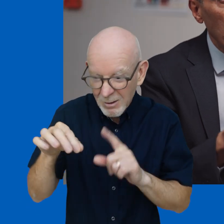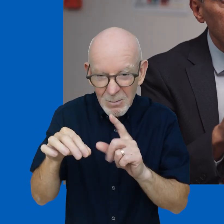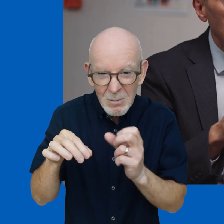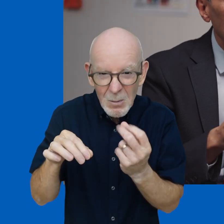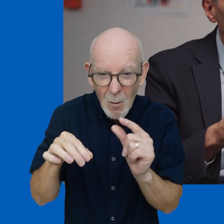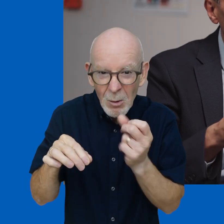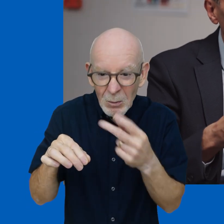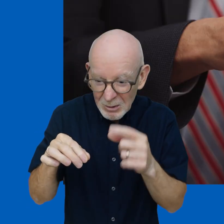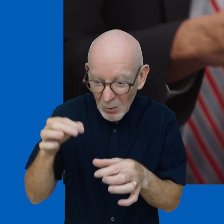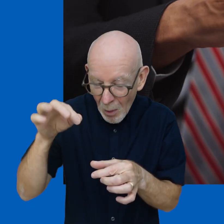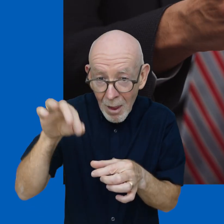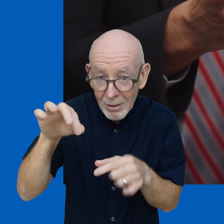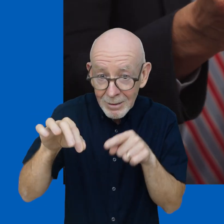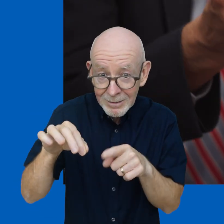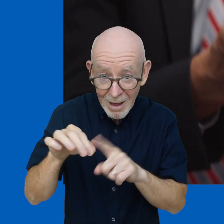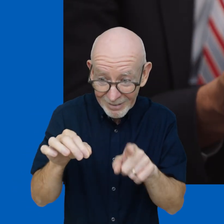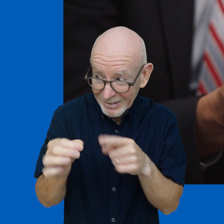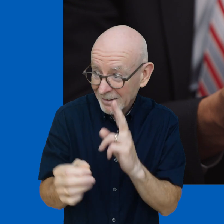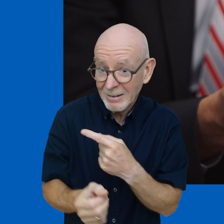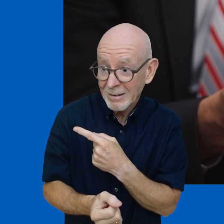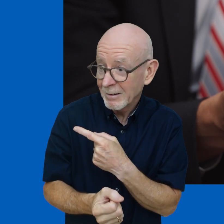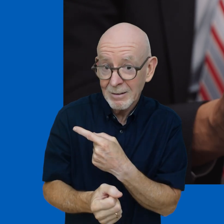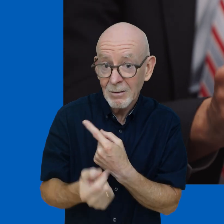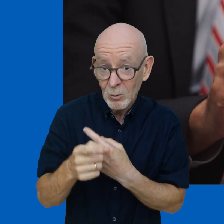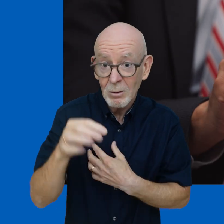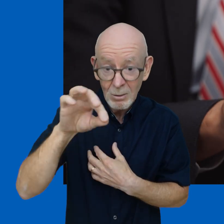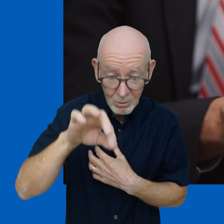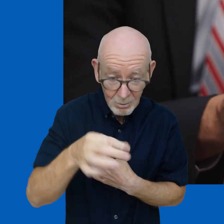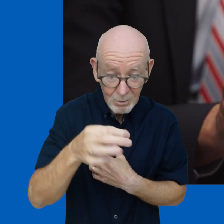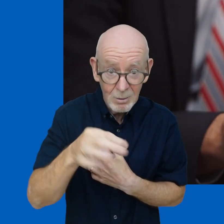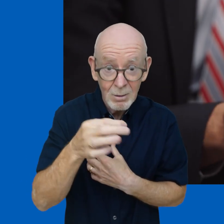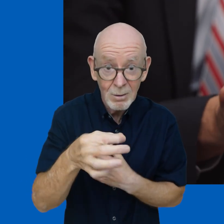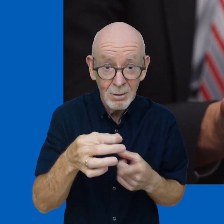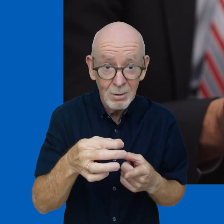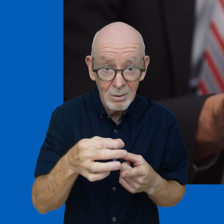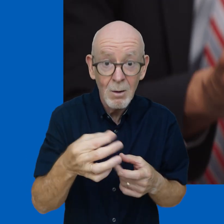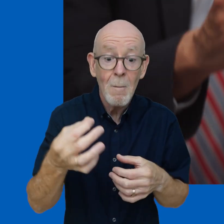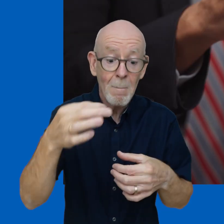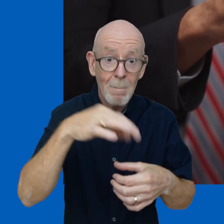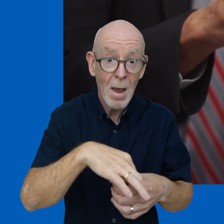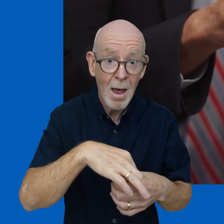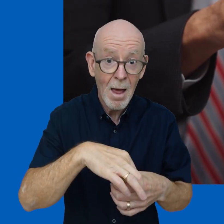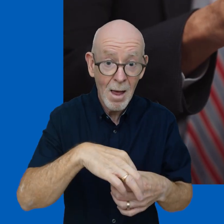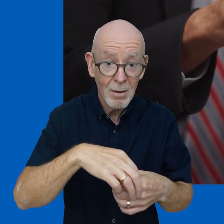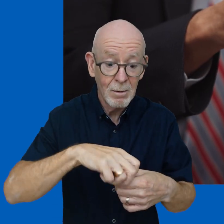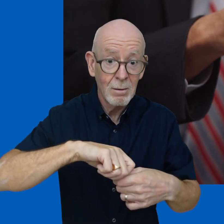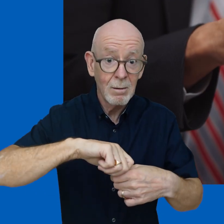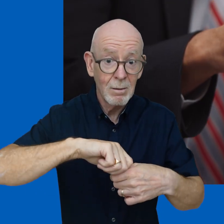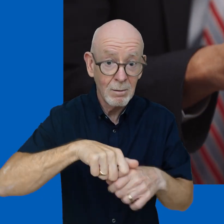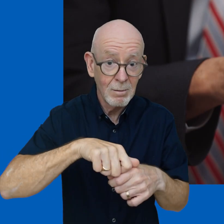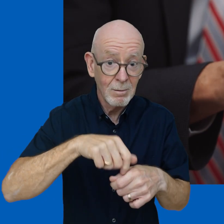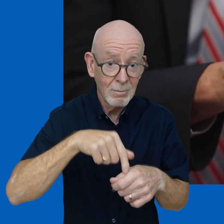a small sample of stool at the end of here, scraping it off the stool, put it in the test tube,